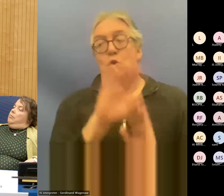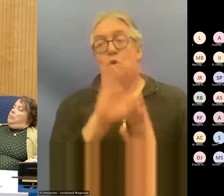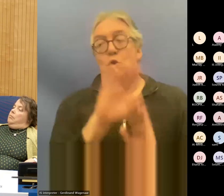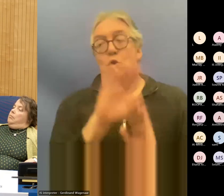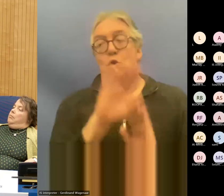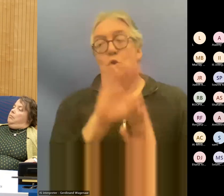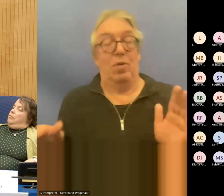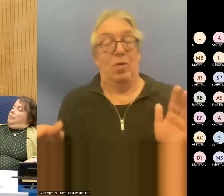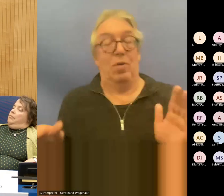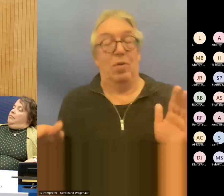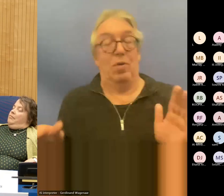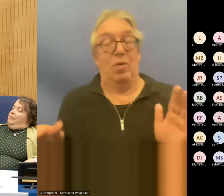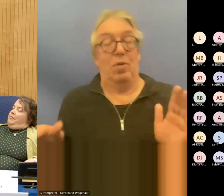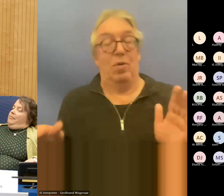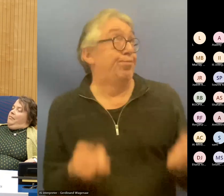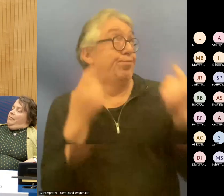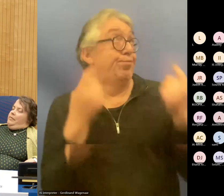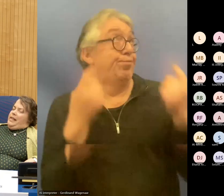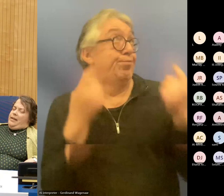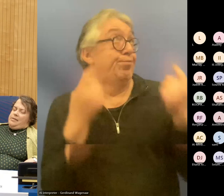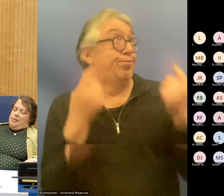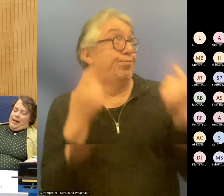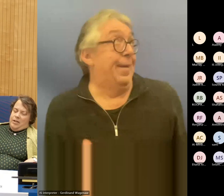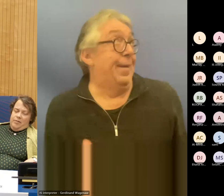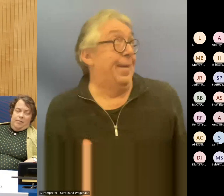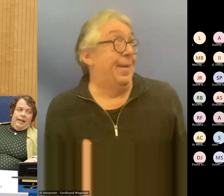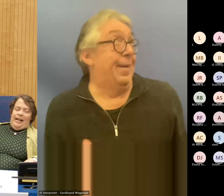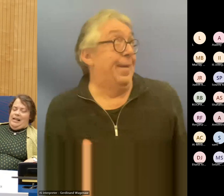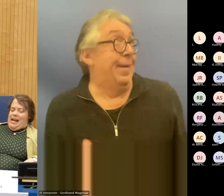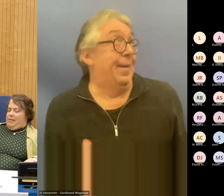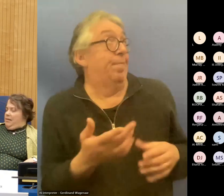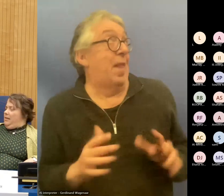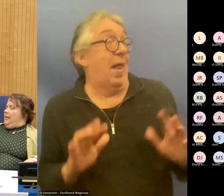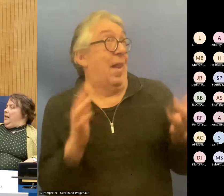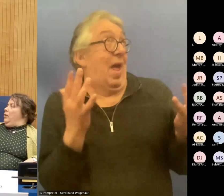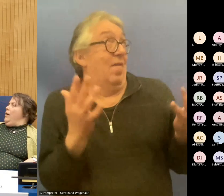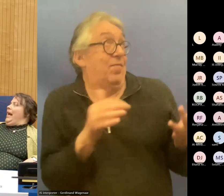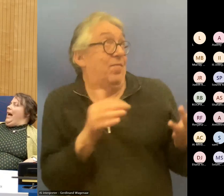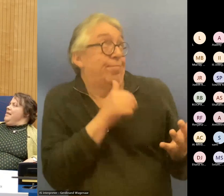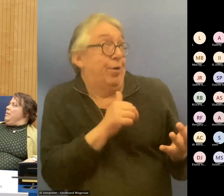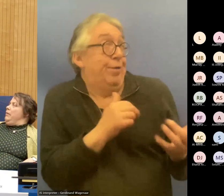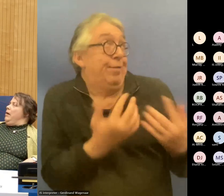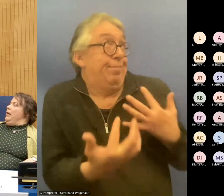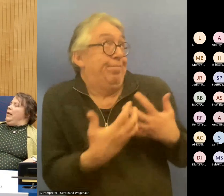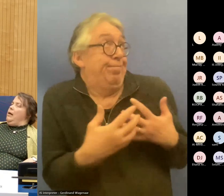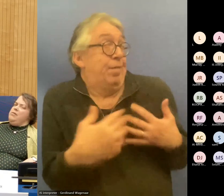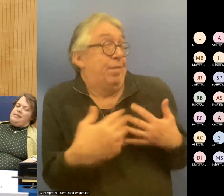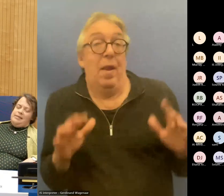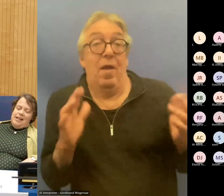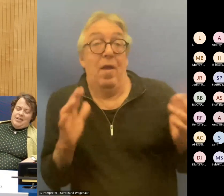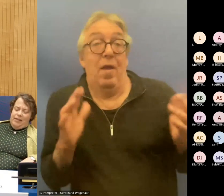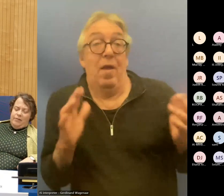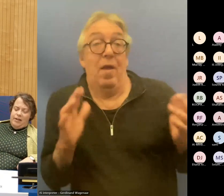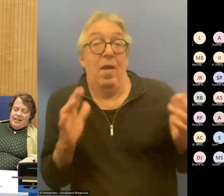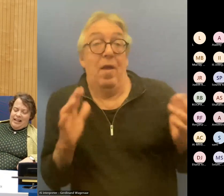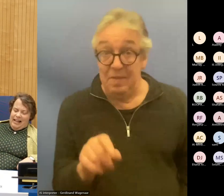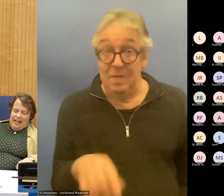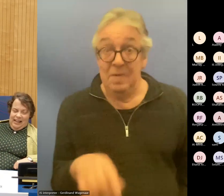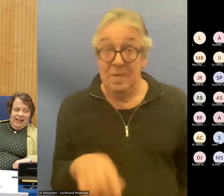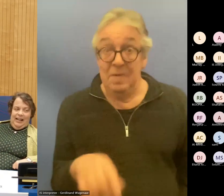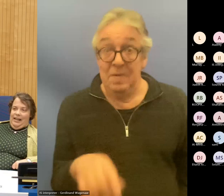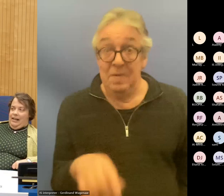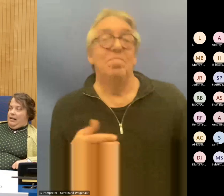life. Thank you. Thank you so much. We can have a quick answer before we close the session,